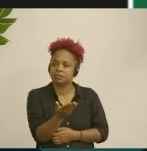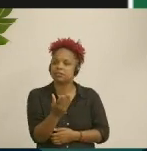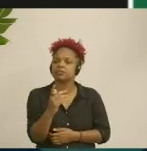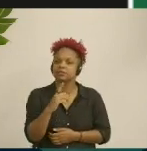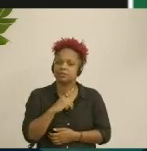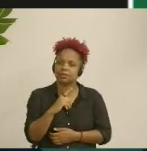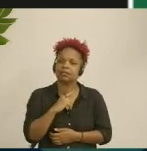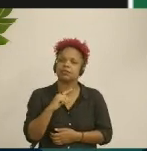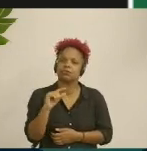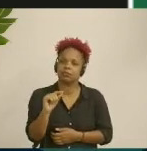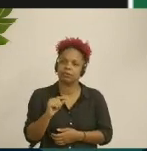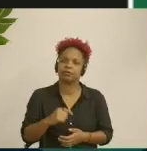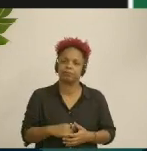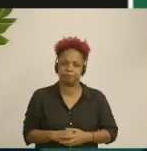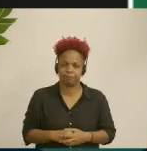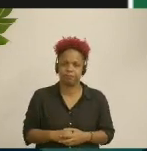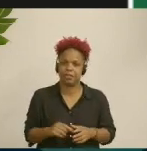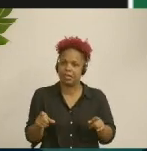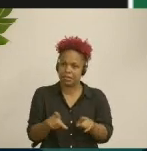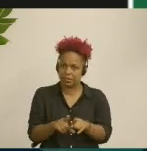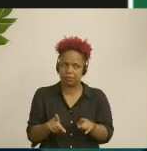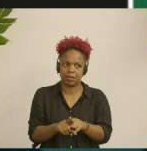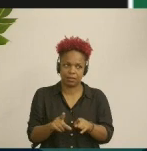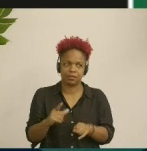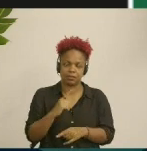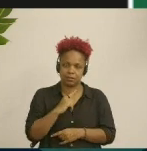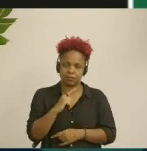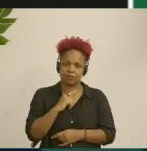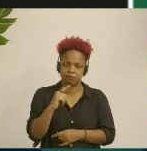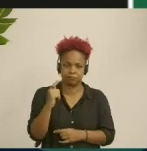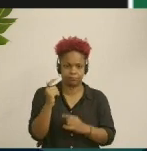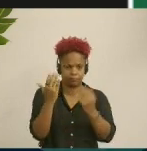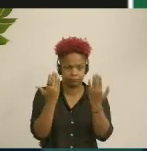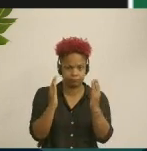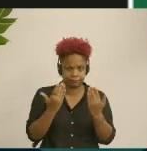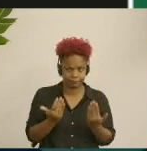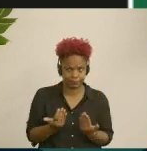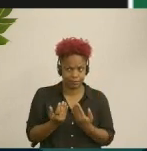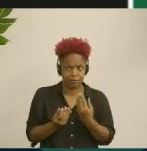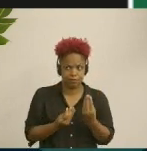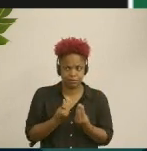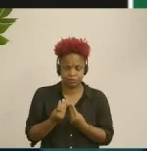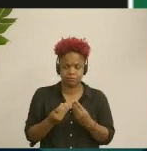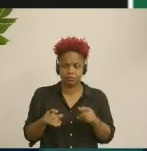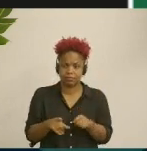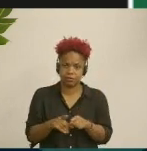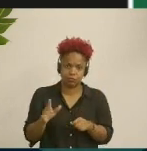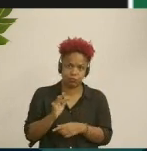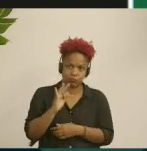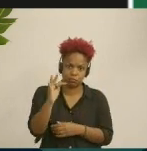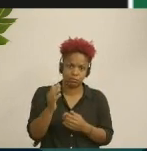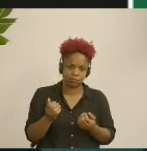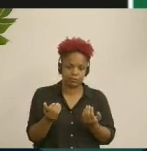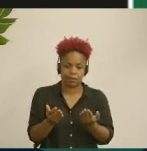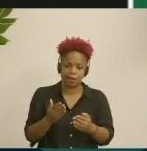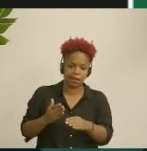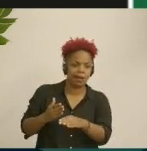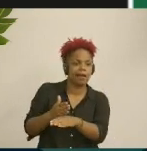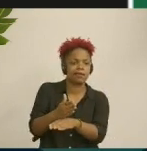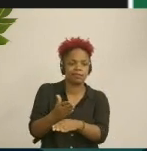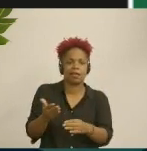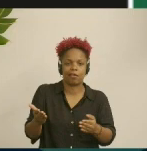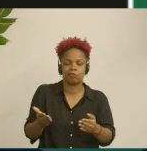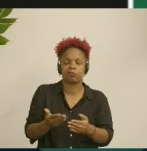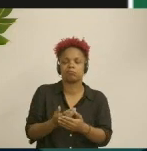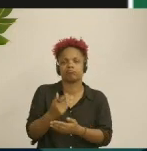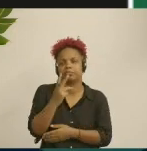to improve access to health services for those people, not only in Mexico City, obviously, but around the